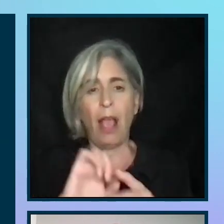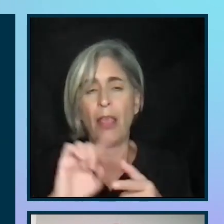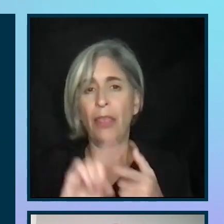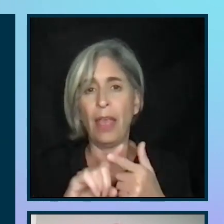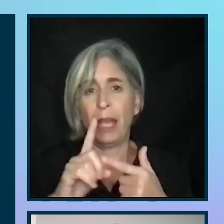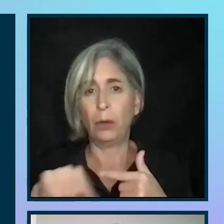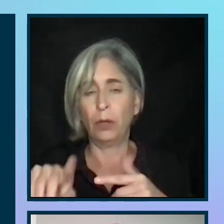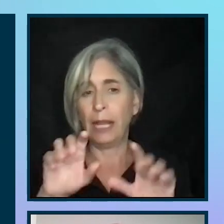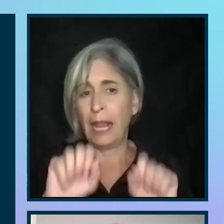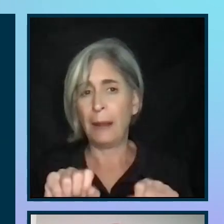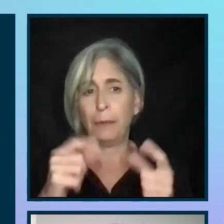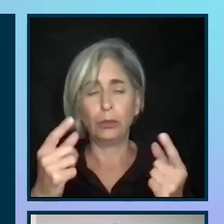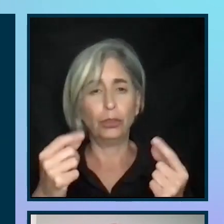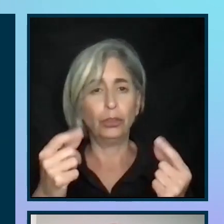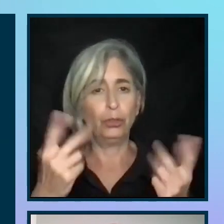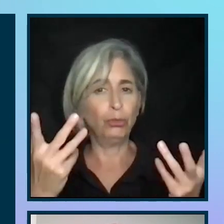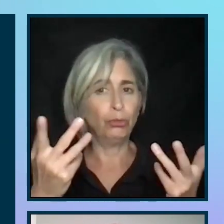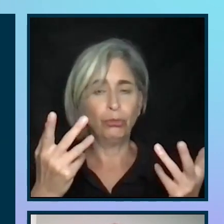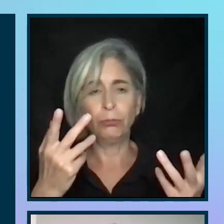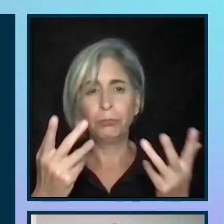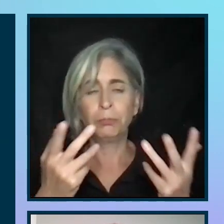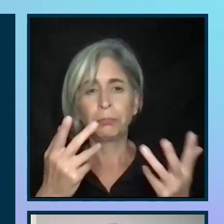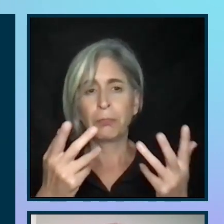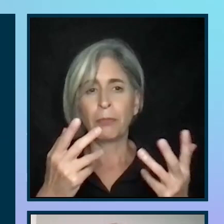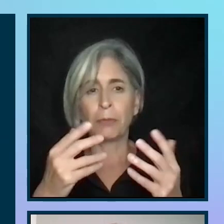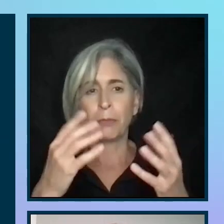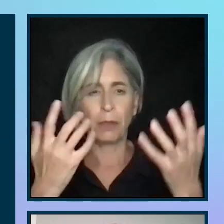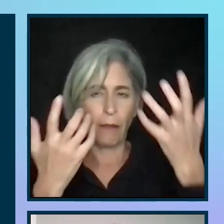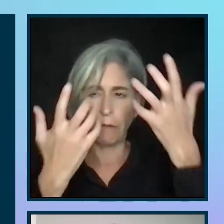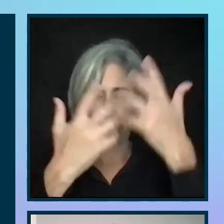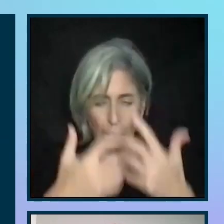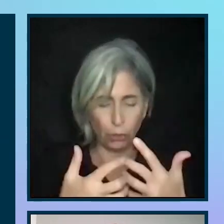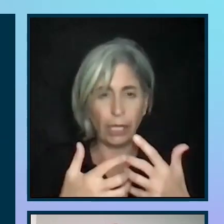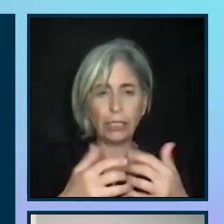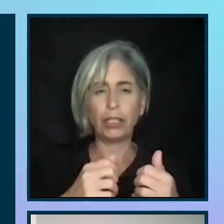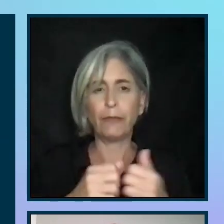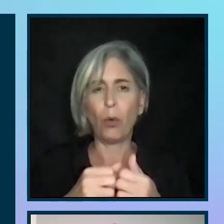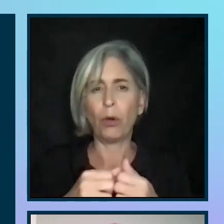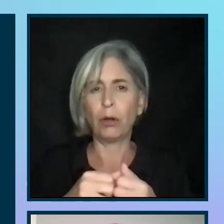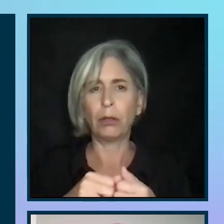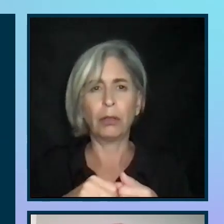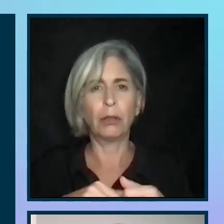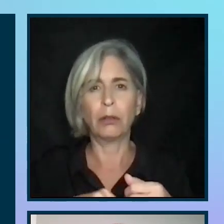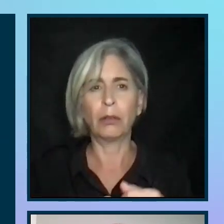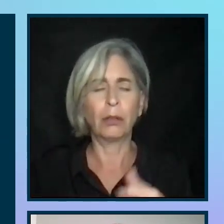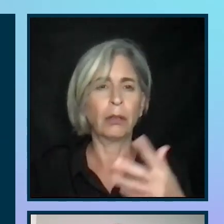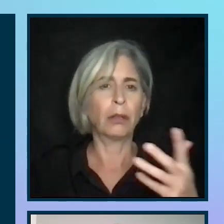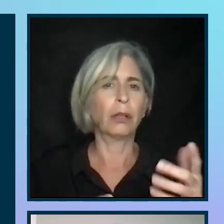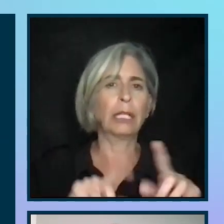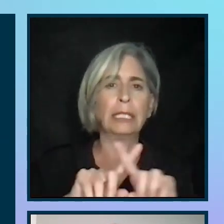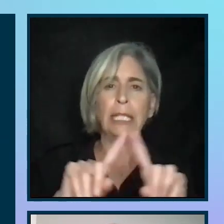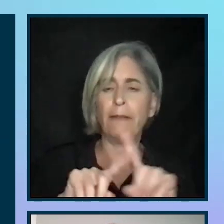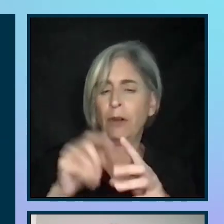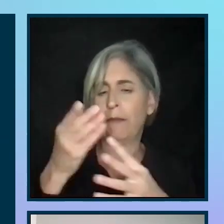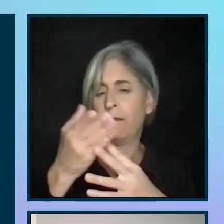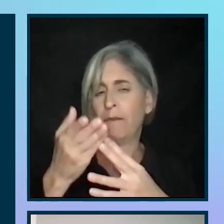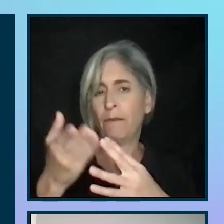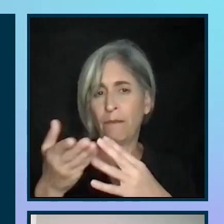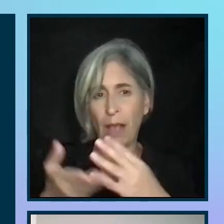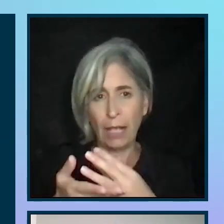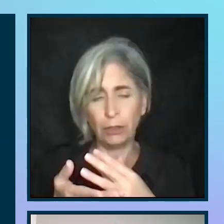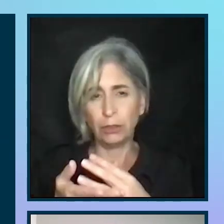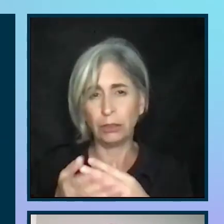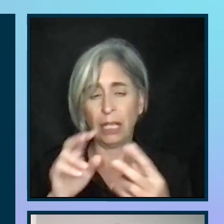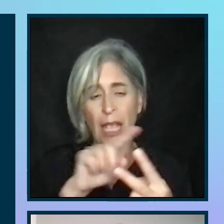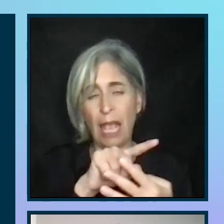to be able to do a configuration and select for what we need to deliver as EPUB 3 or MOBI files or XHTML,